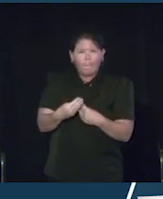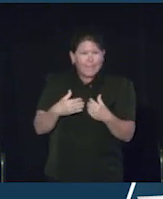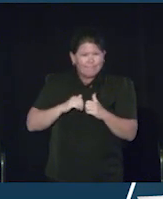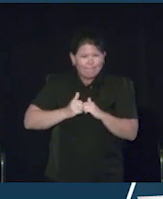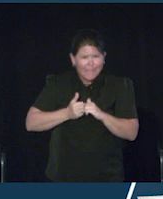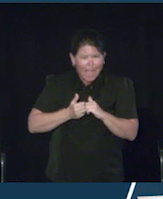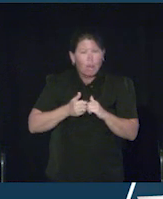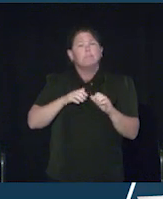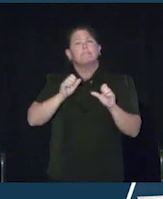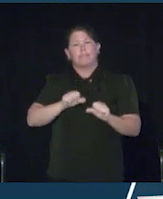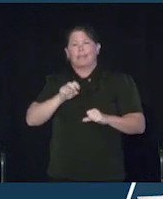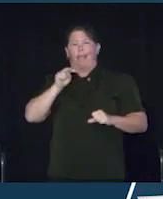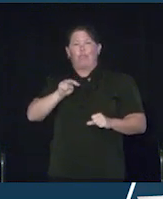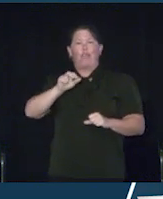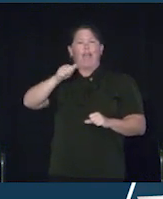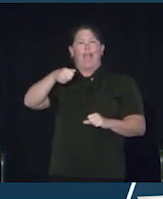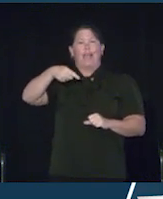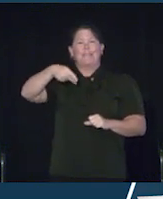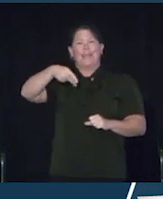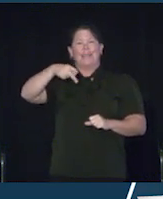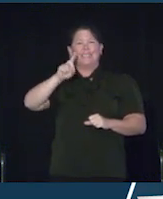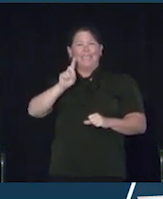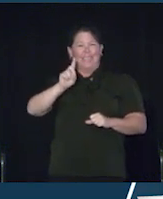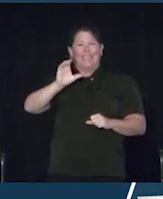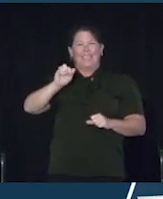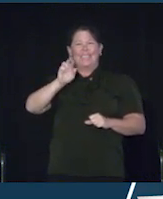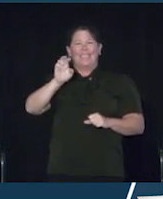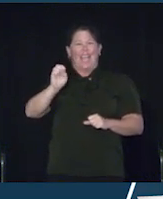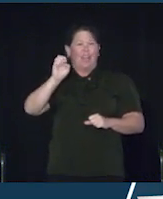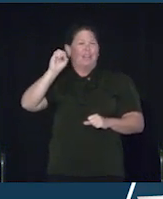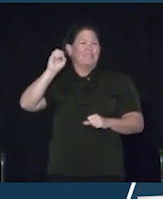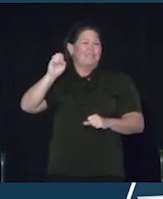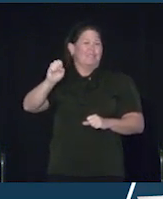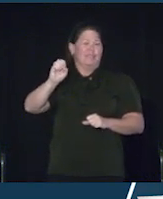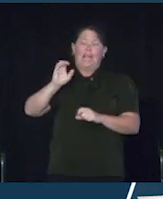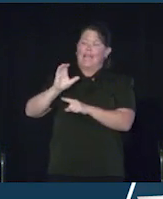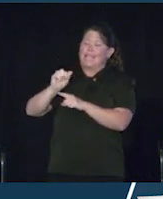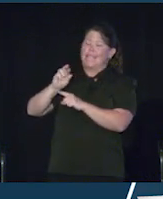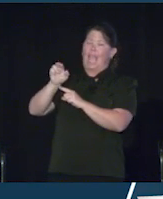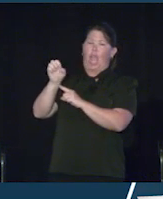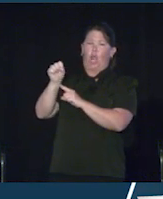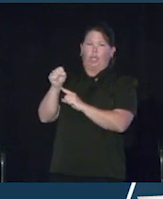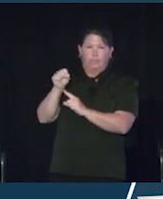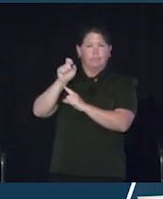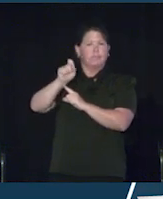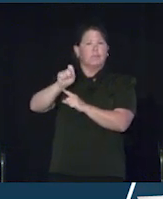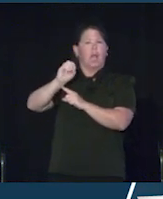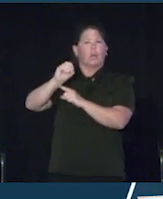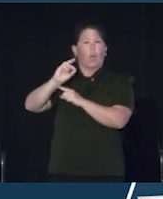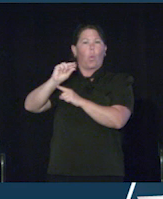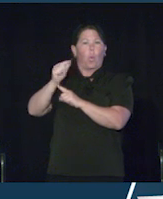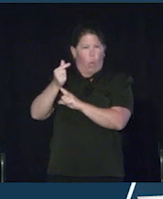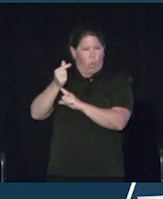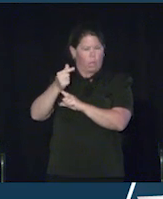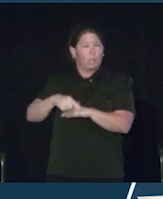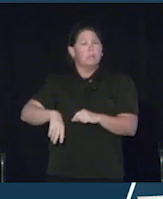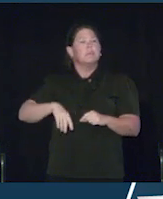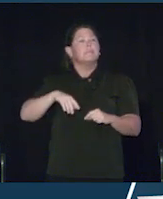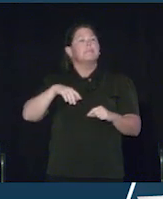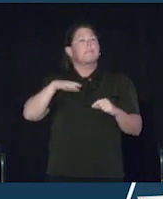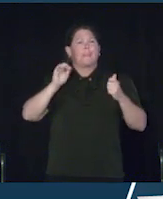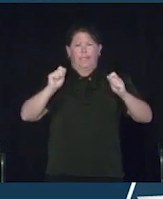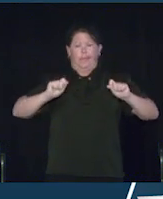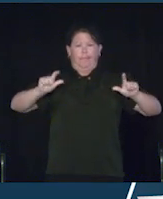website at apdcares.org and go to the locations tab. You can click in the area that